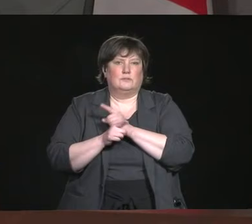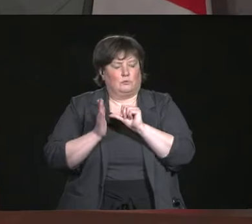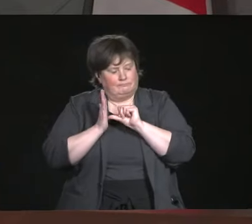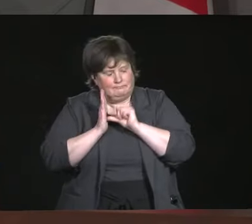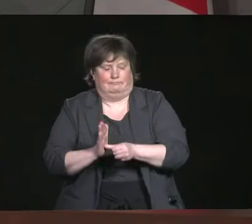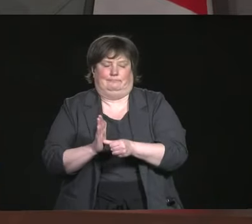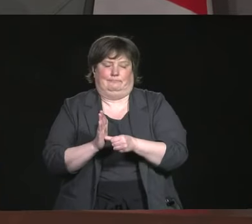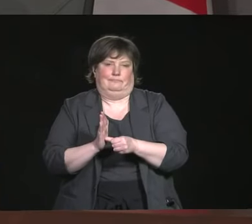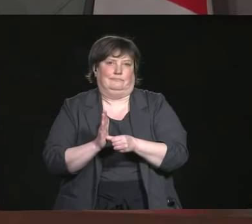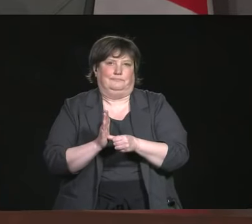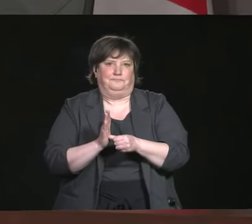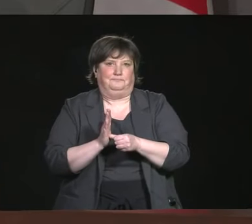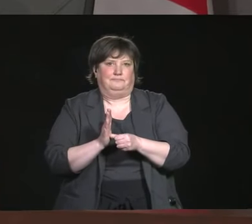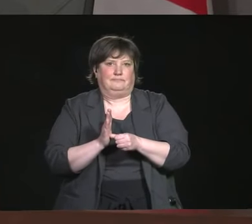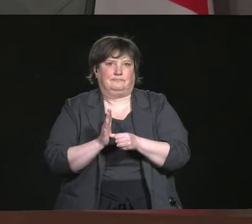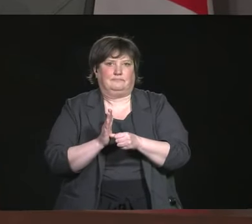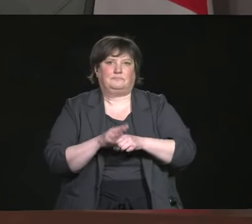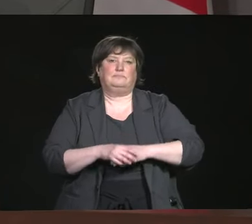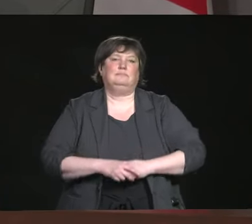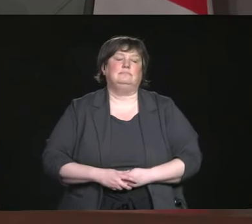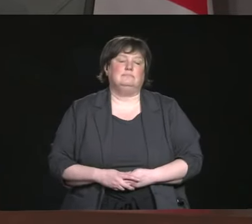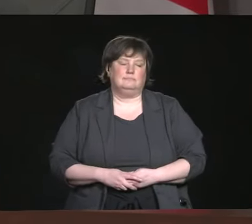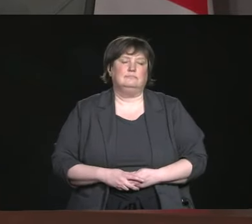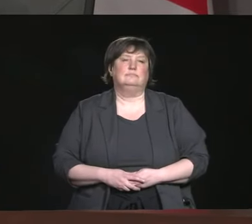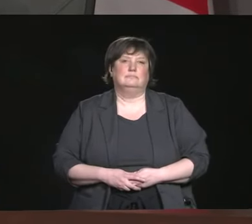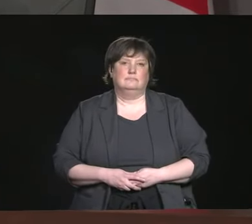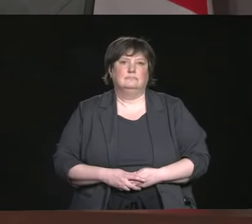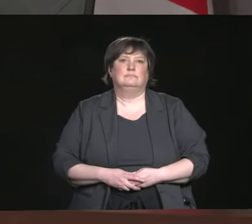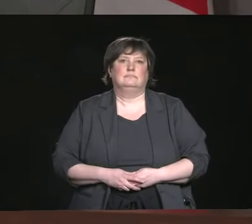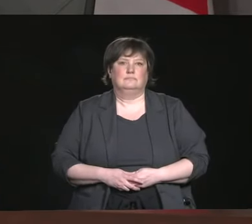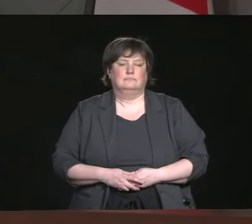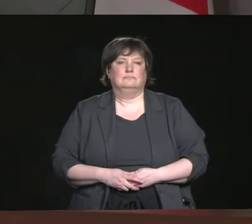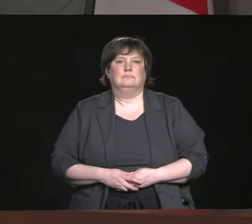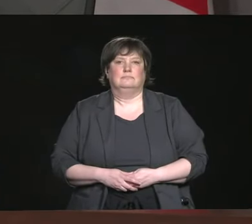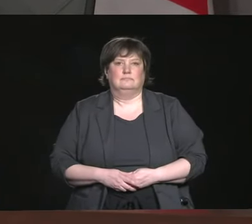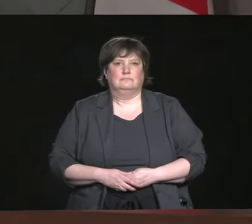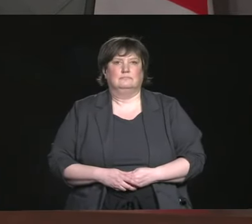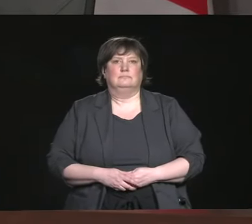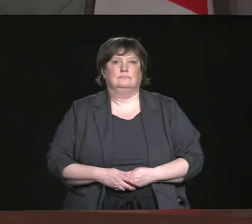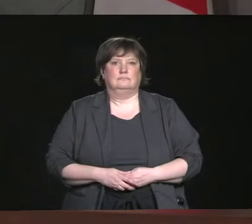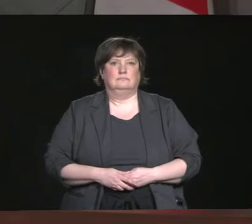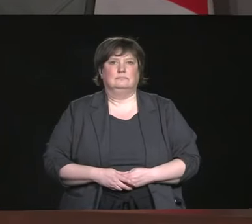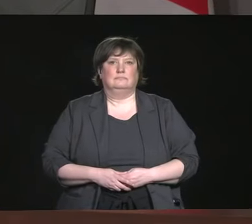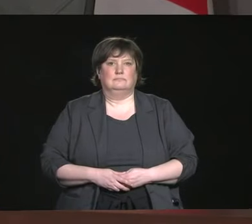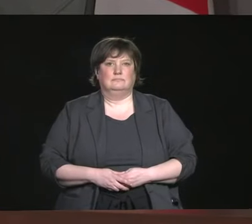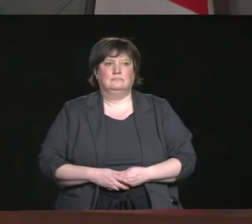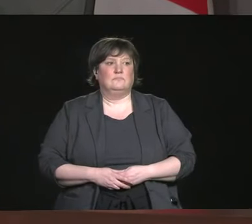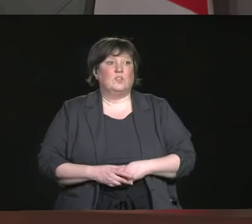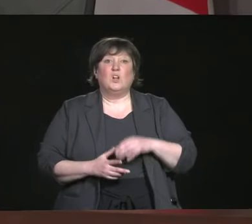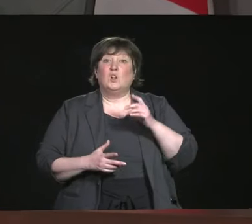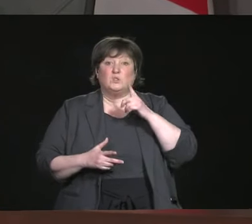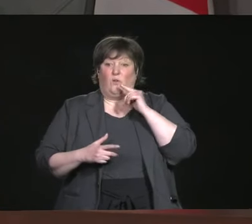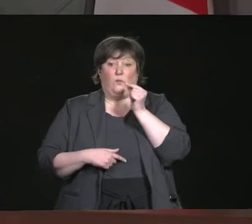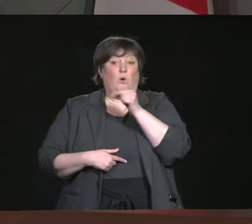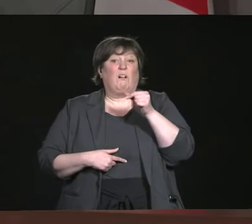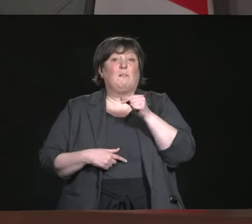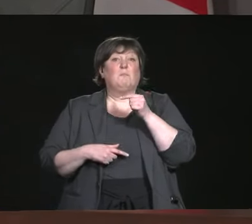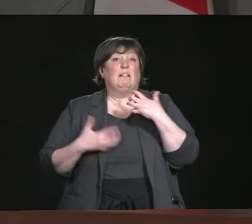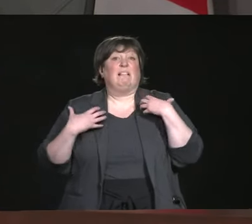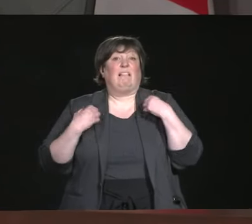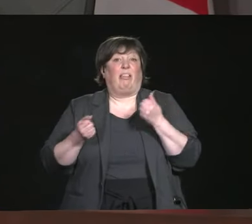think, as we speak, we're still enhancing those measures, and we'll want to see the effect of